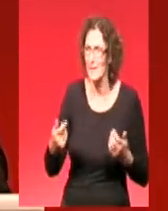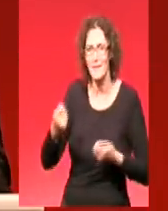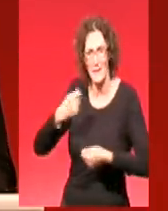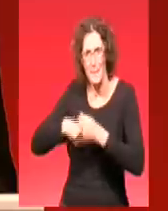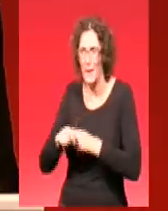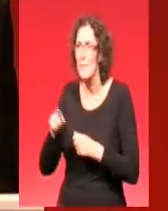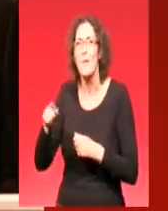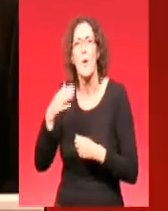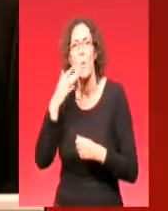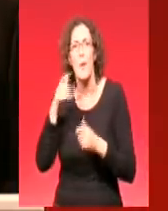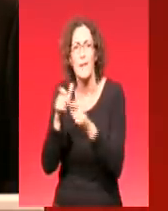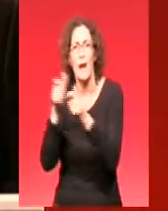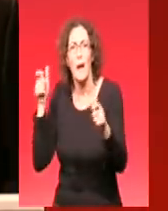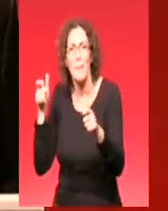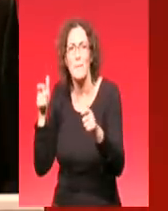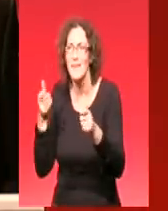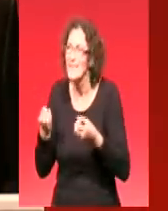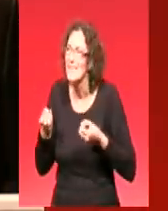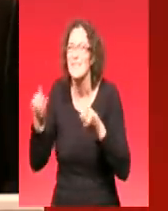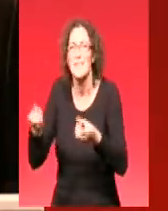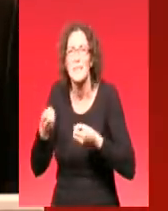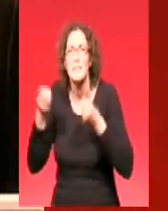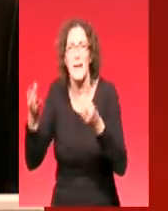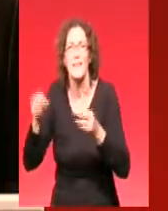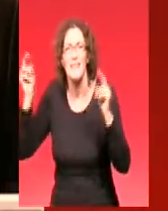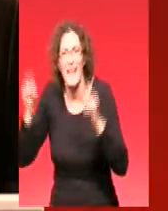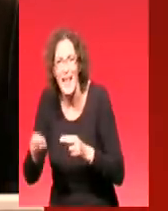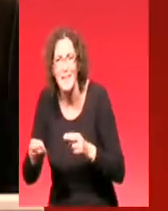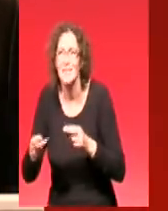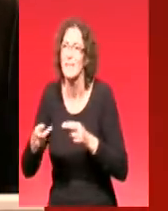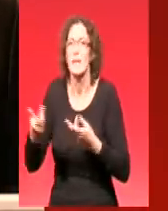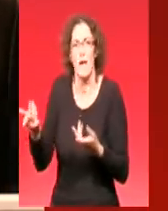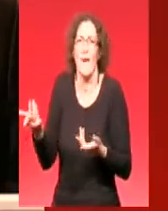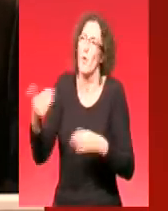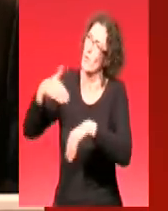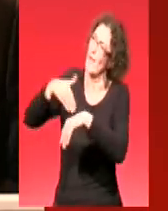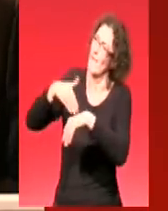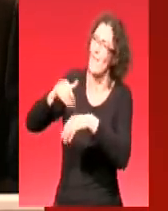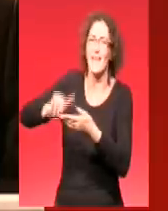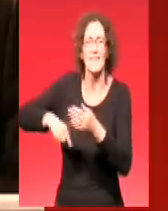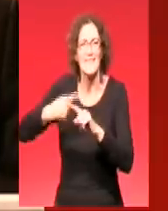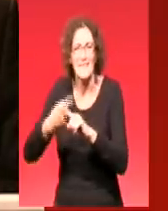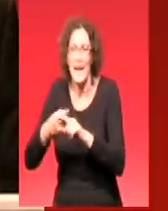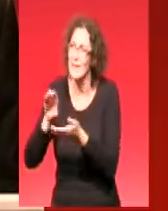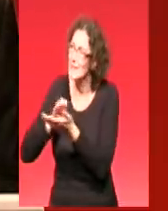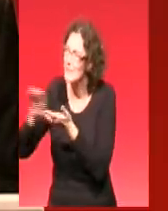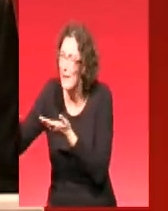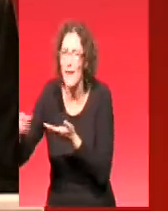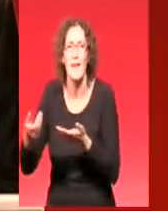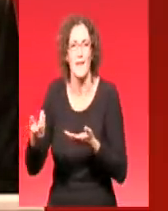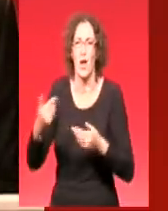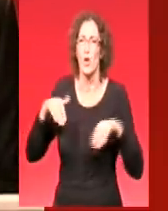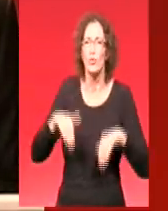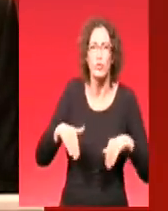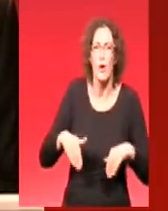companies' profits fell, and people spent less money in shops. And yes, spending rose because we chose to support the economy when the